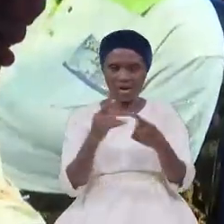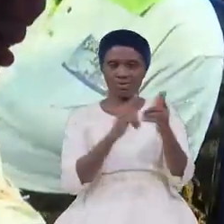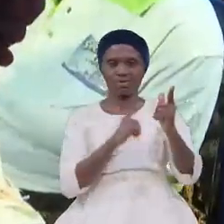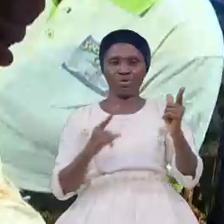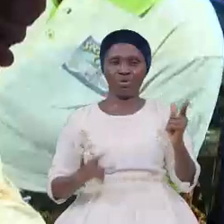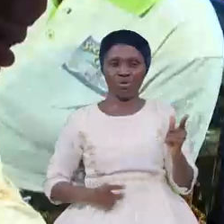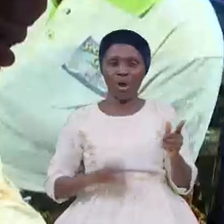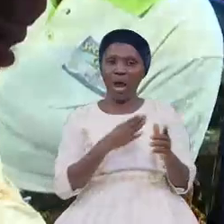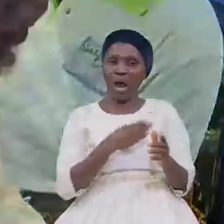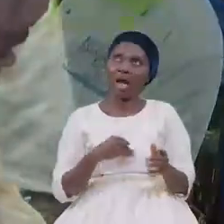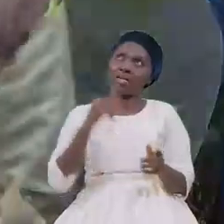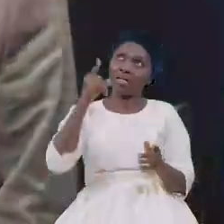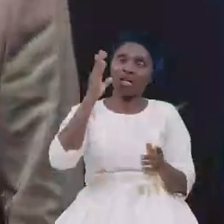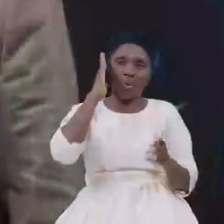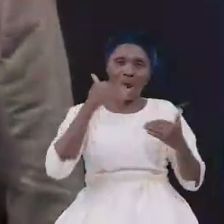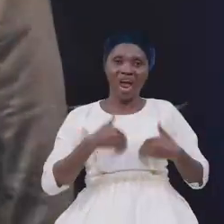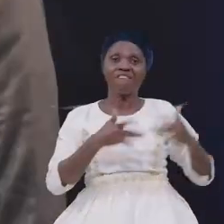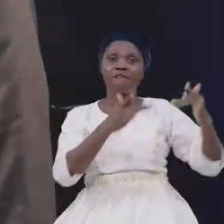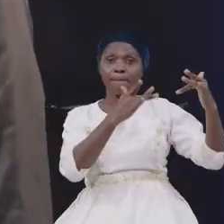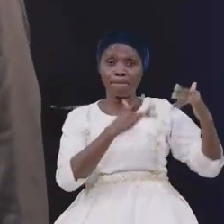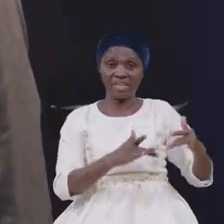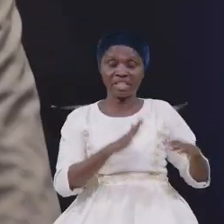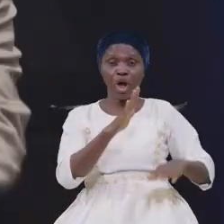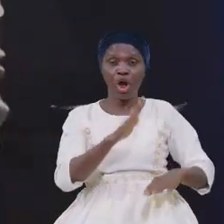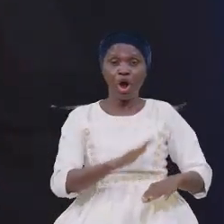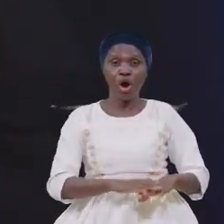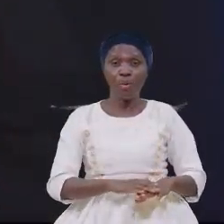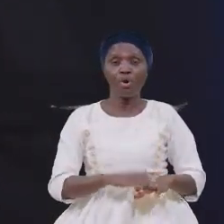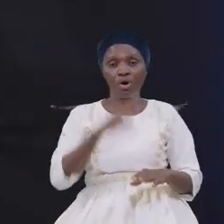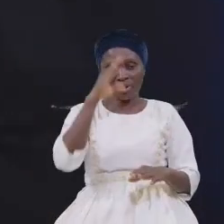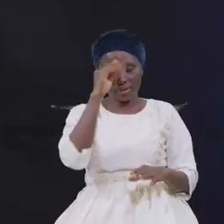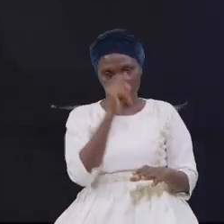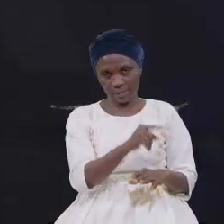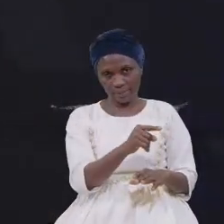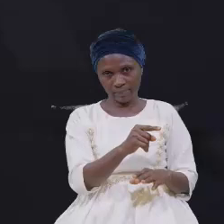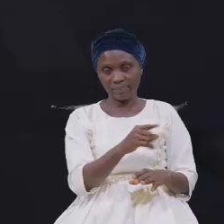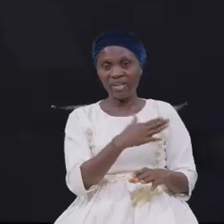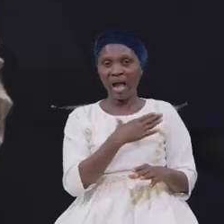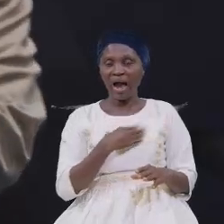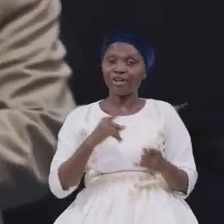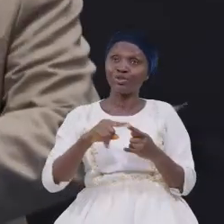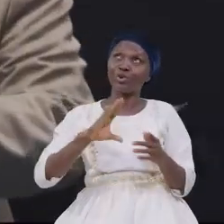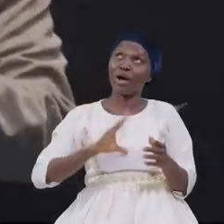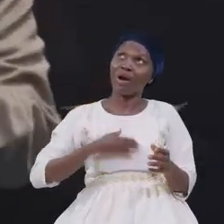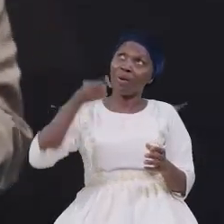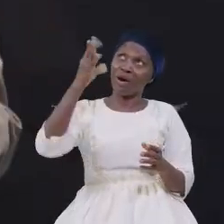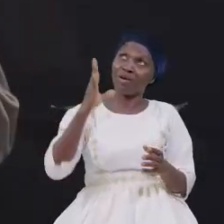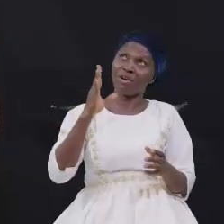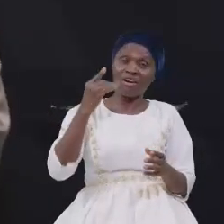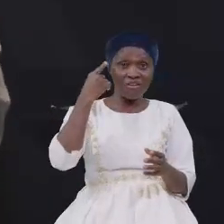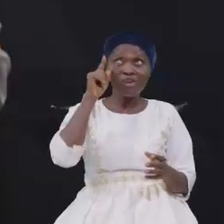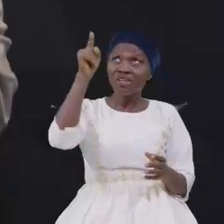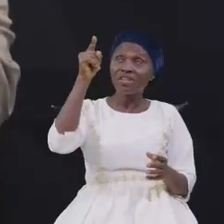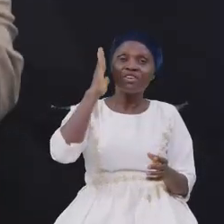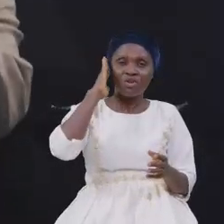have mercy upon him and to our God, for he will